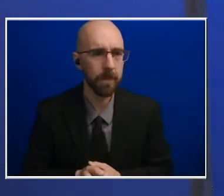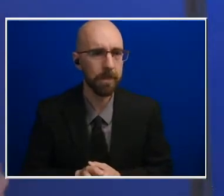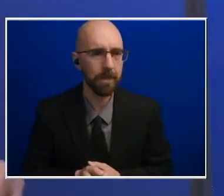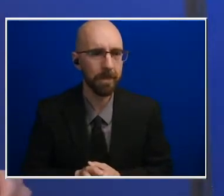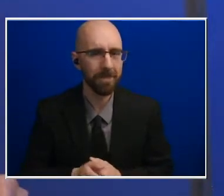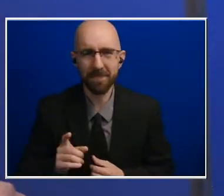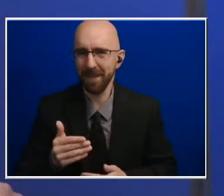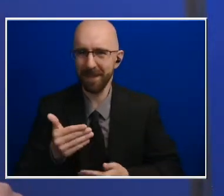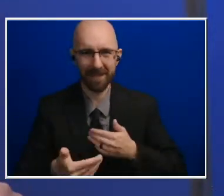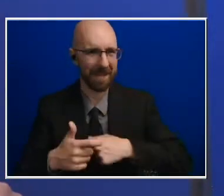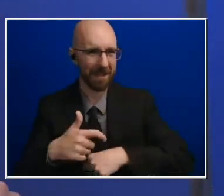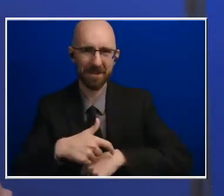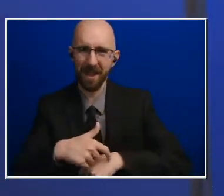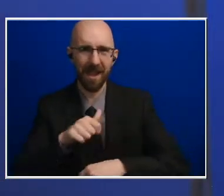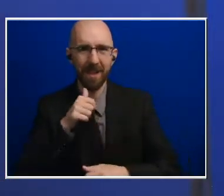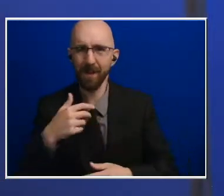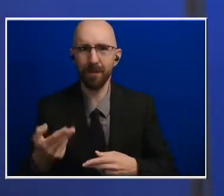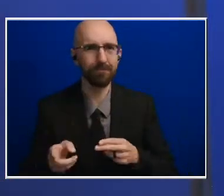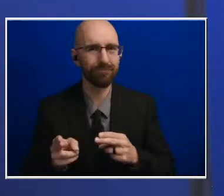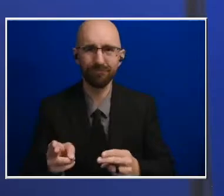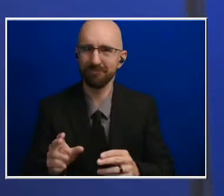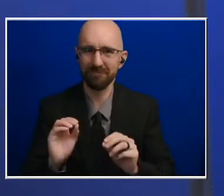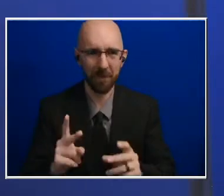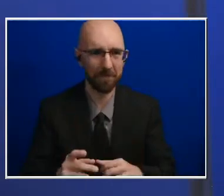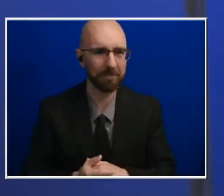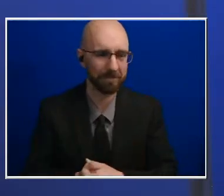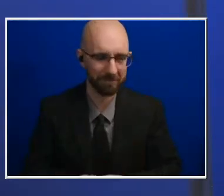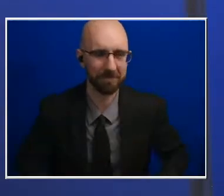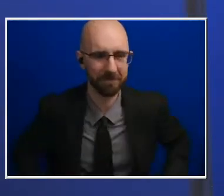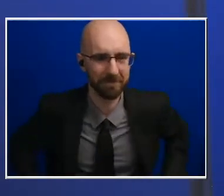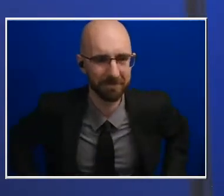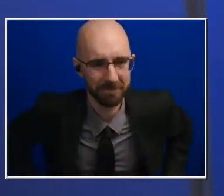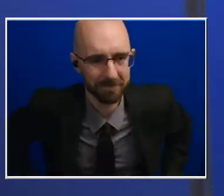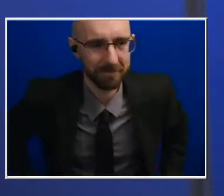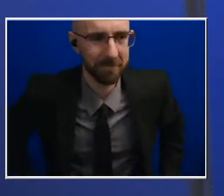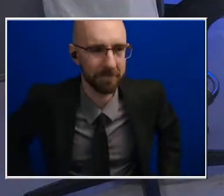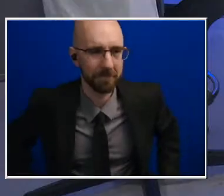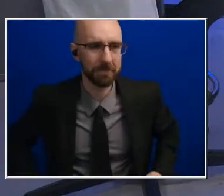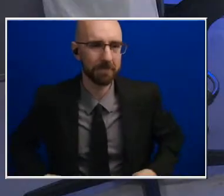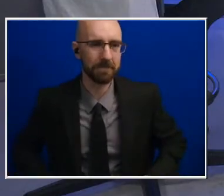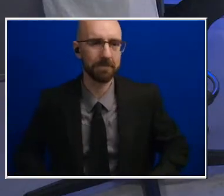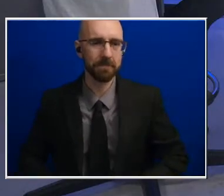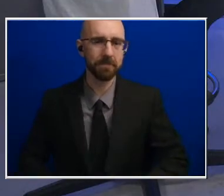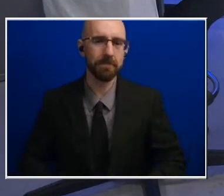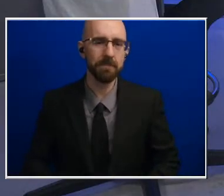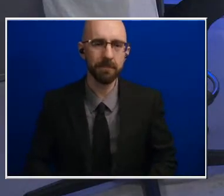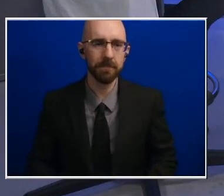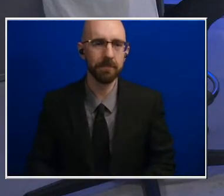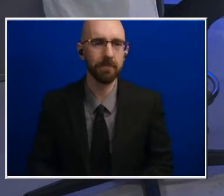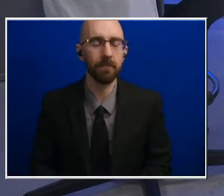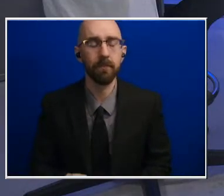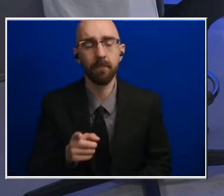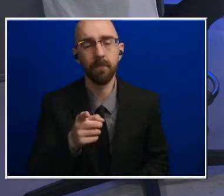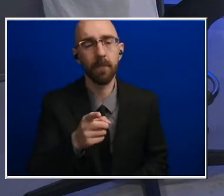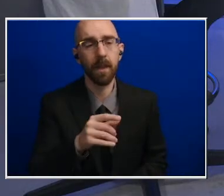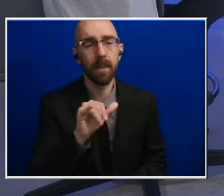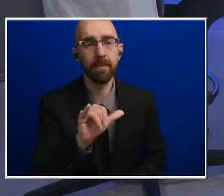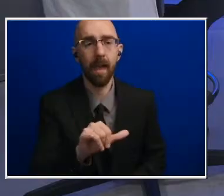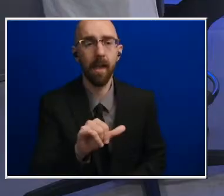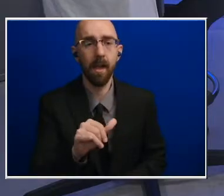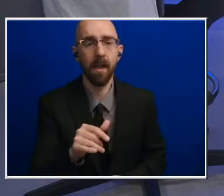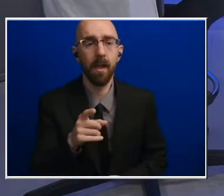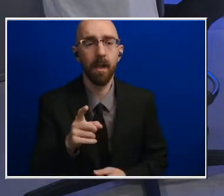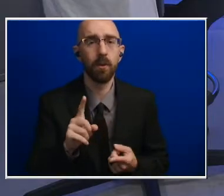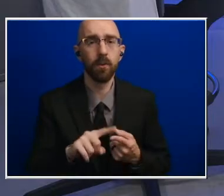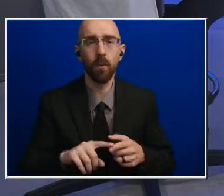out. Sure. Get stuck. There we go. And this is to activate it, turn it